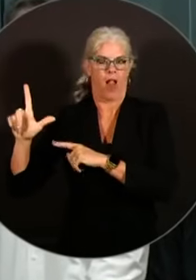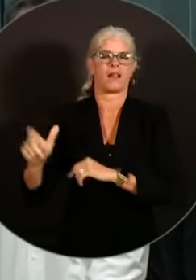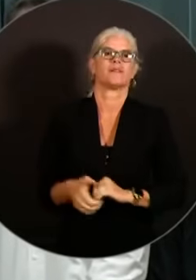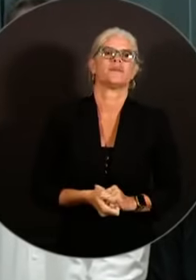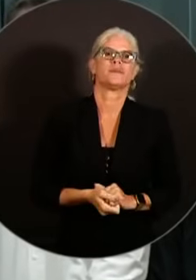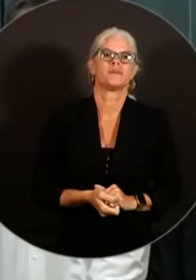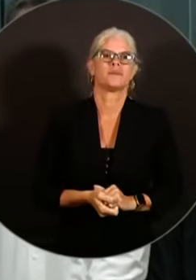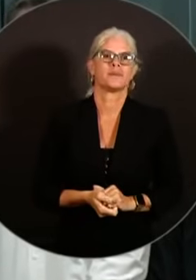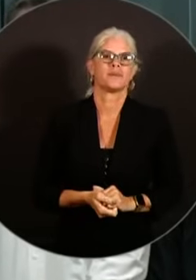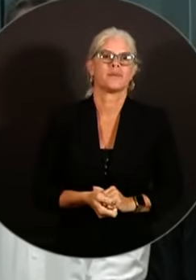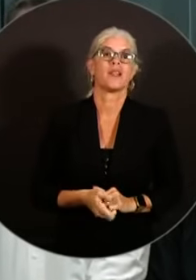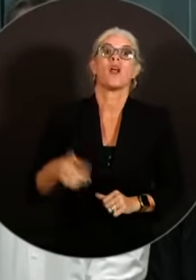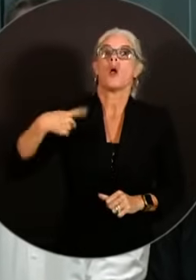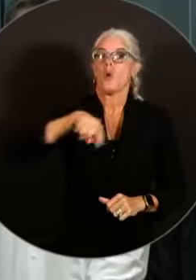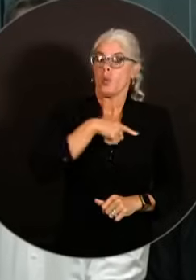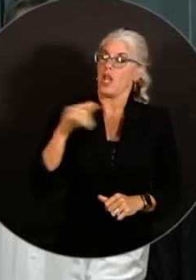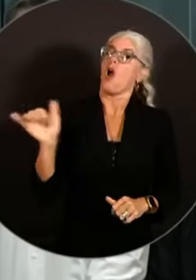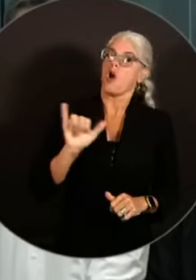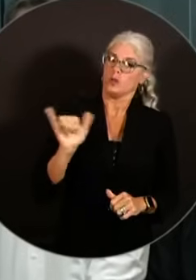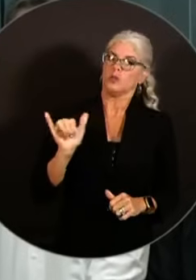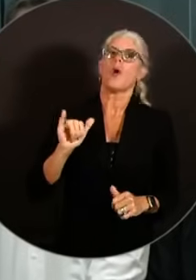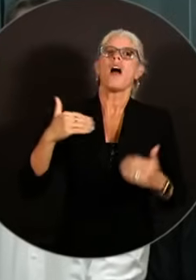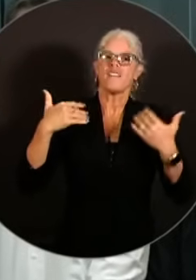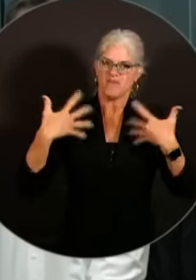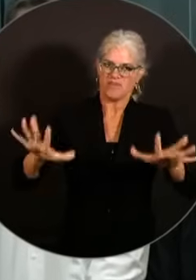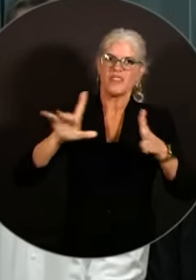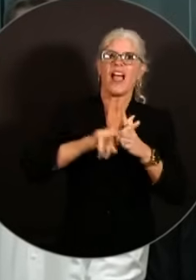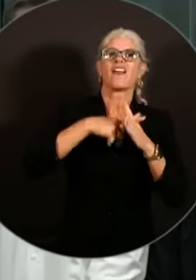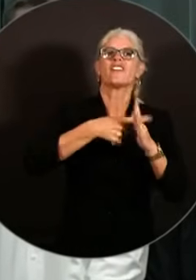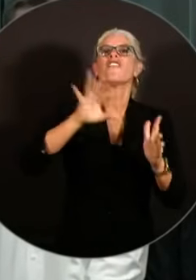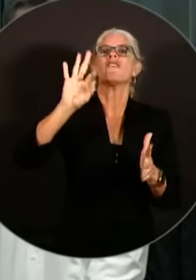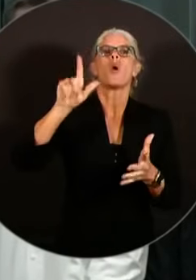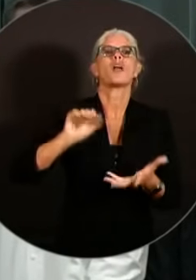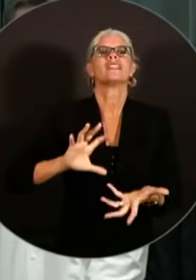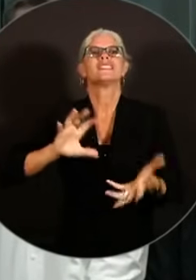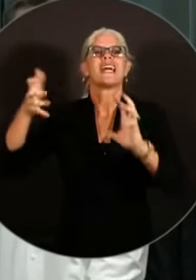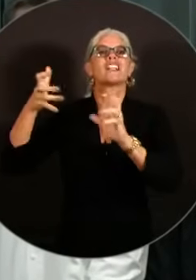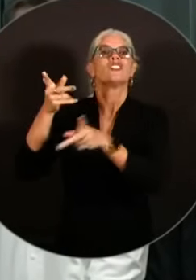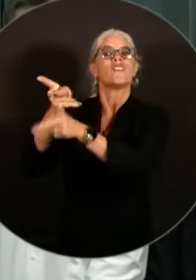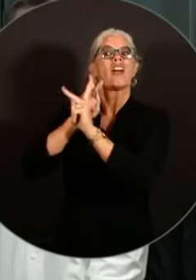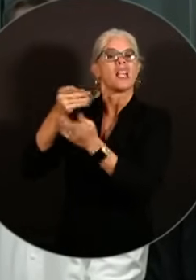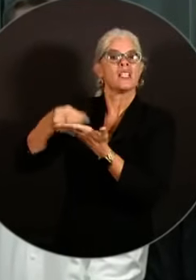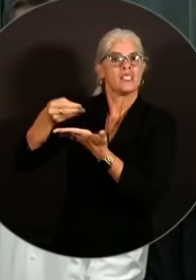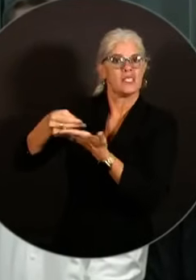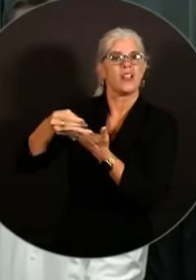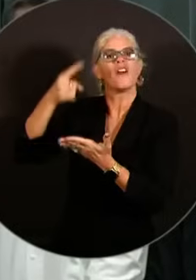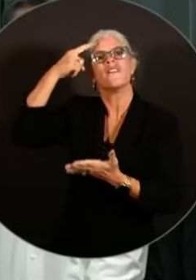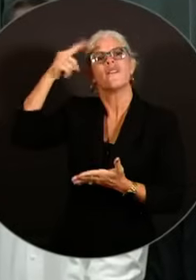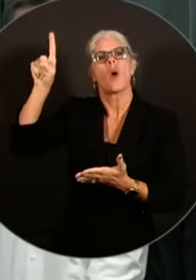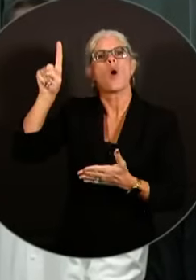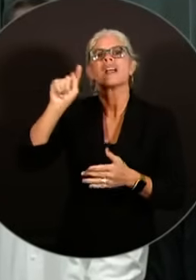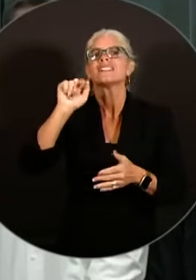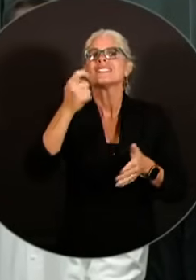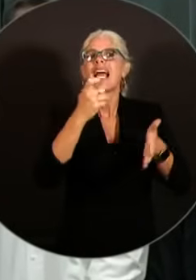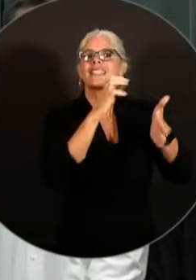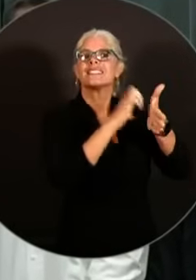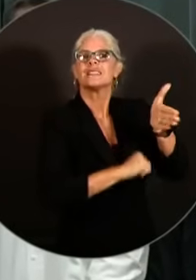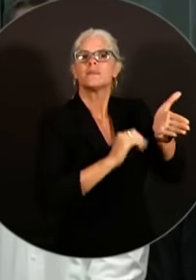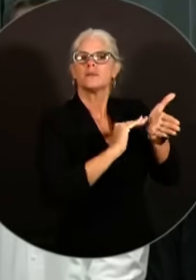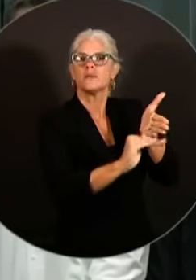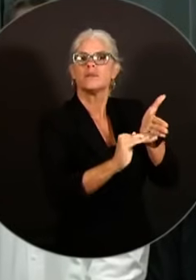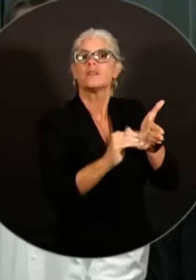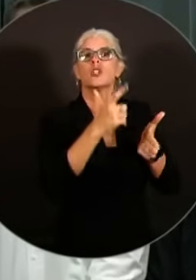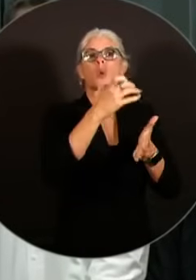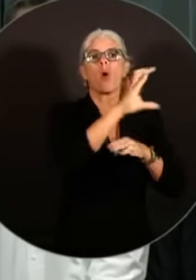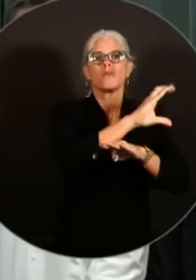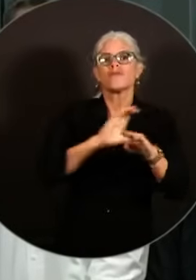floridajobs.org/EBL. We've also activated the Florida Disaster Fund for those who want to make tax-deductible charitable contributions